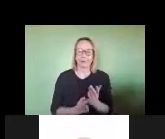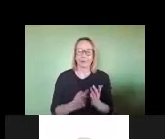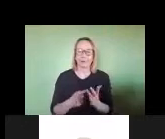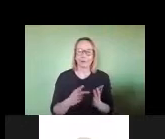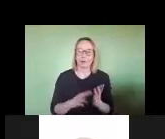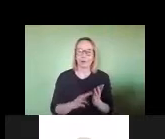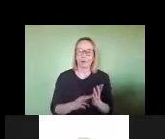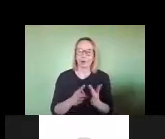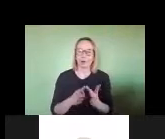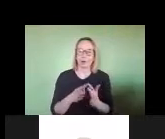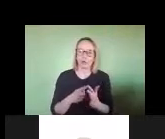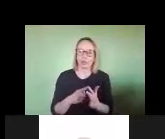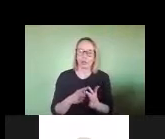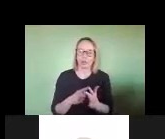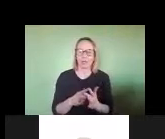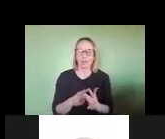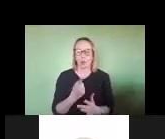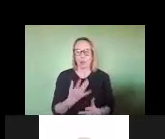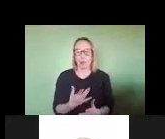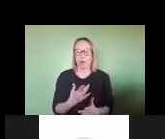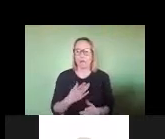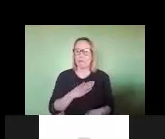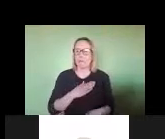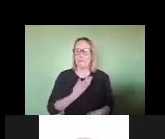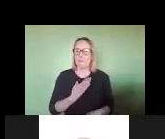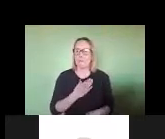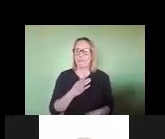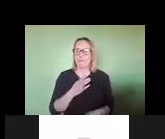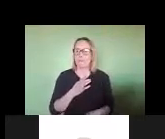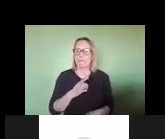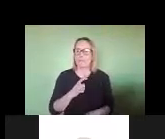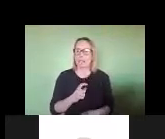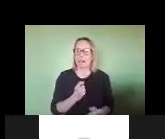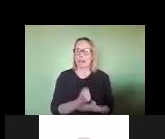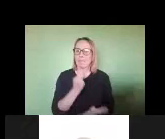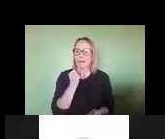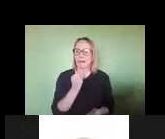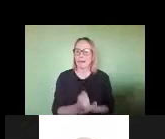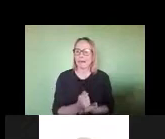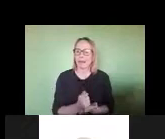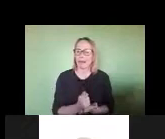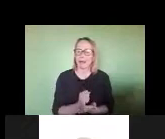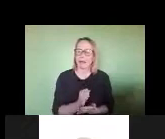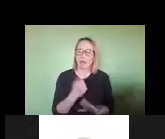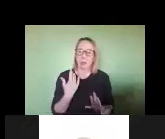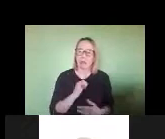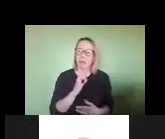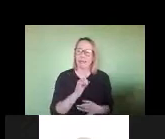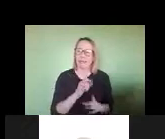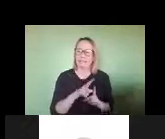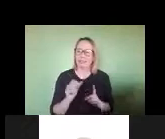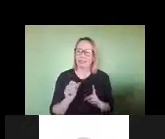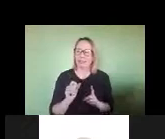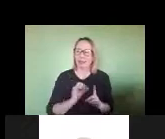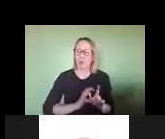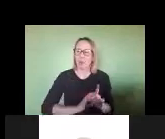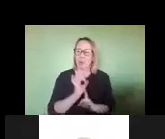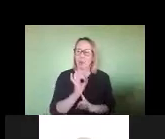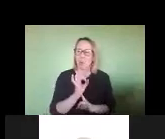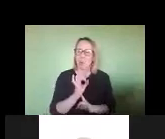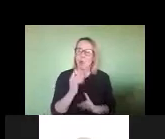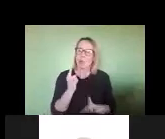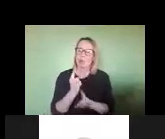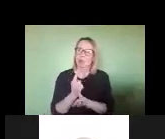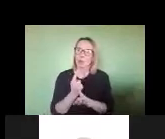Audrey. Ronnie is one of our members from Clydebank, and he has come a long way in his digital journey, and he is speaking to